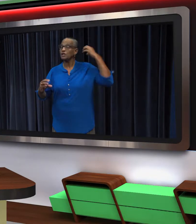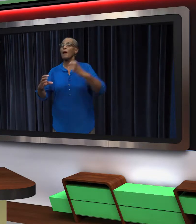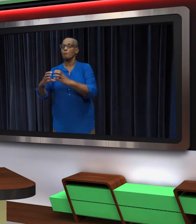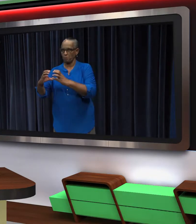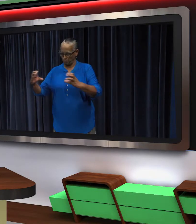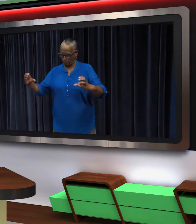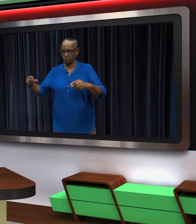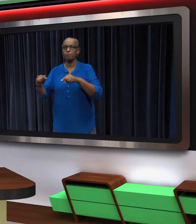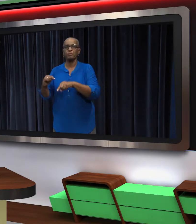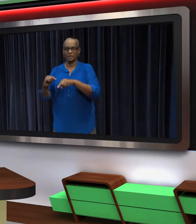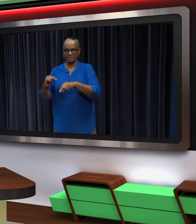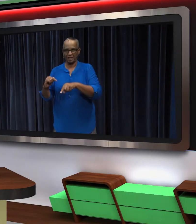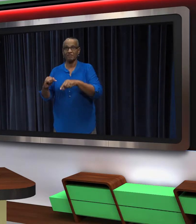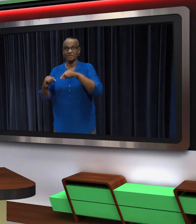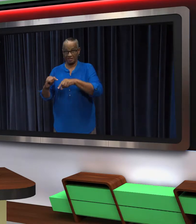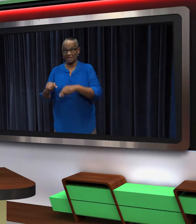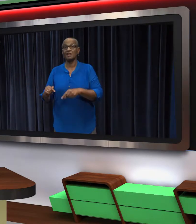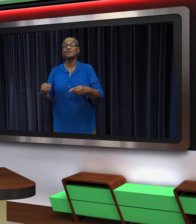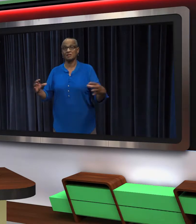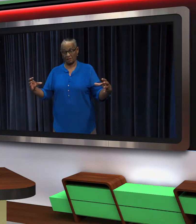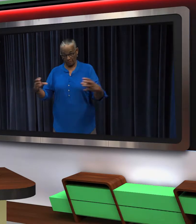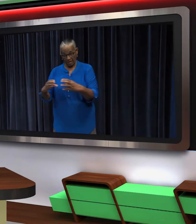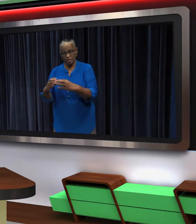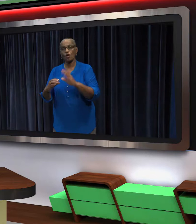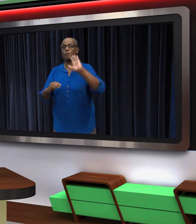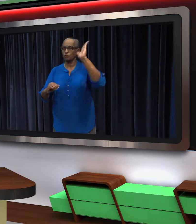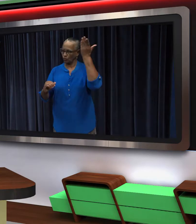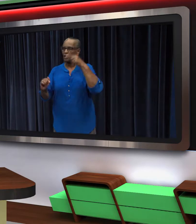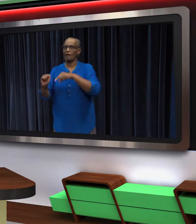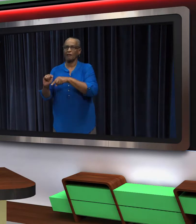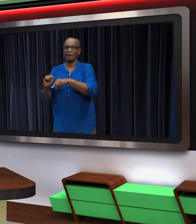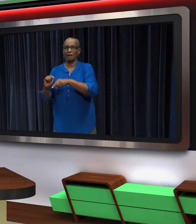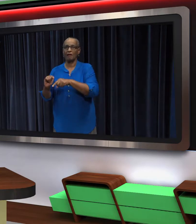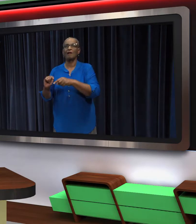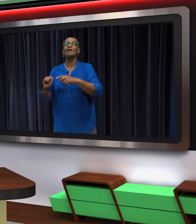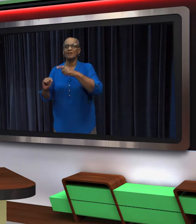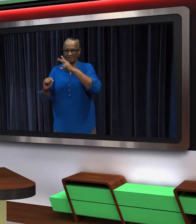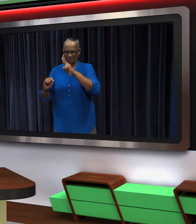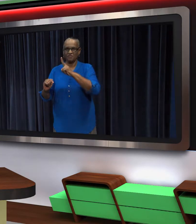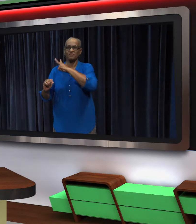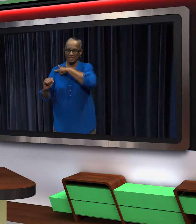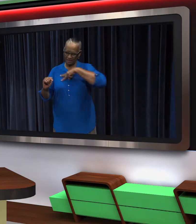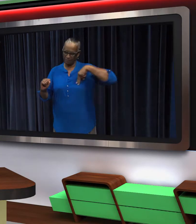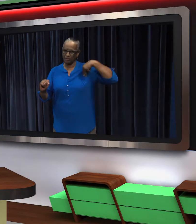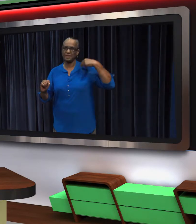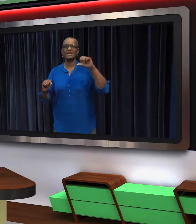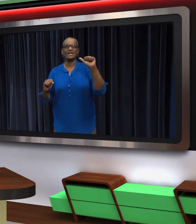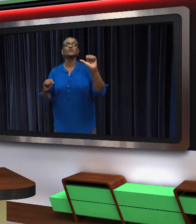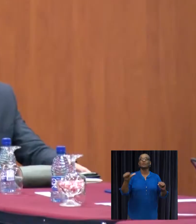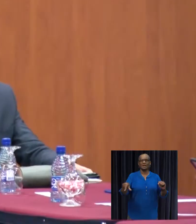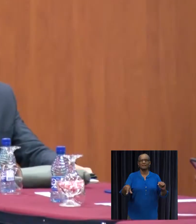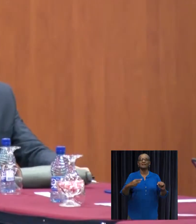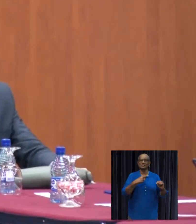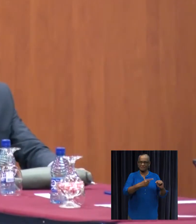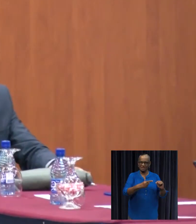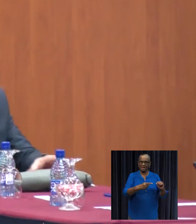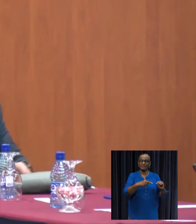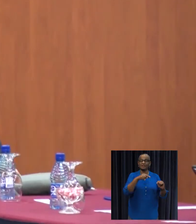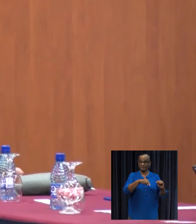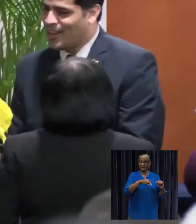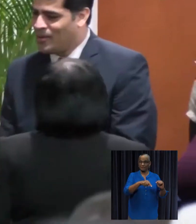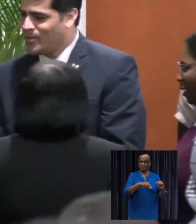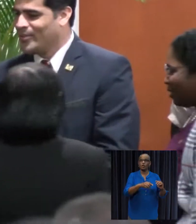discussions yesterday with the Surinamese business community. This meeting took place in Hotel Terrarica. The